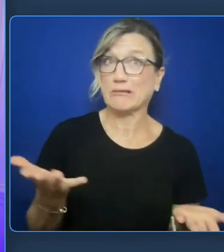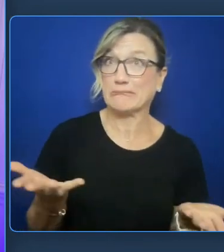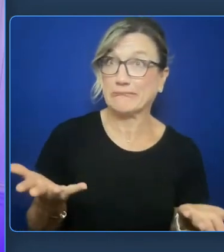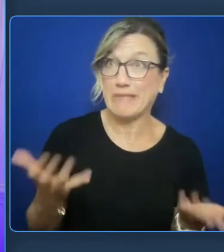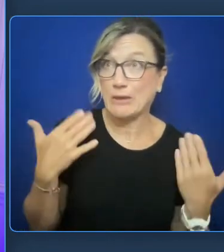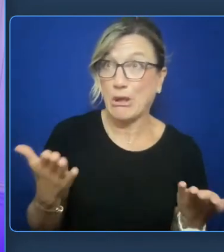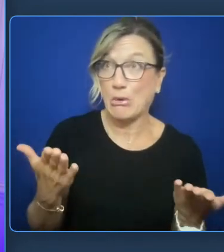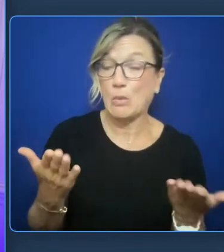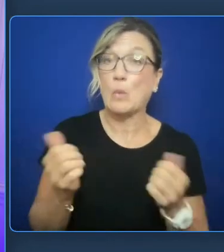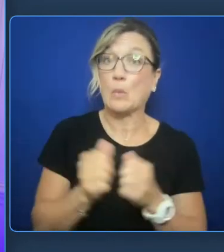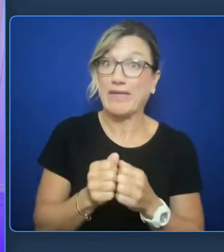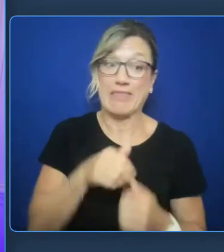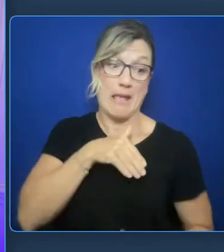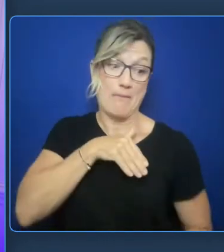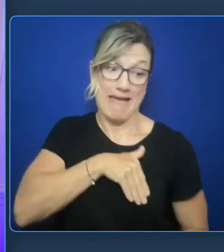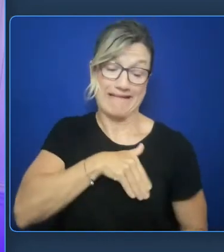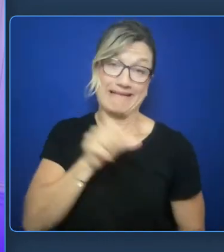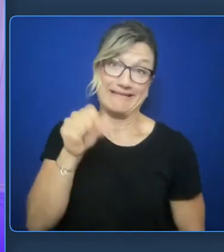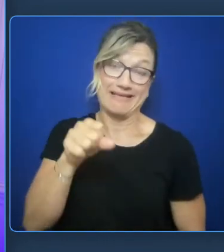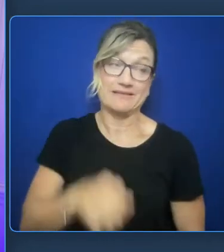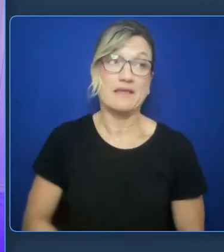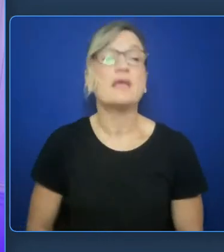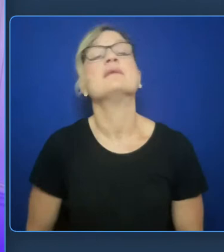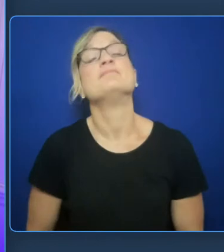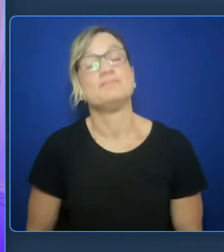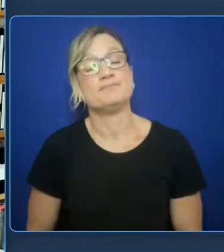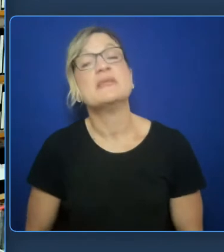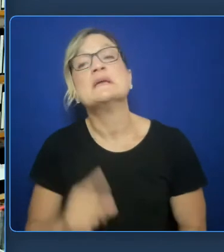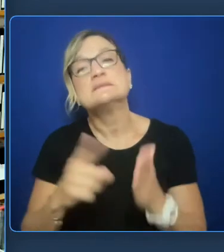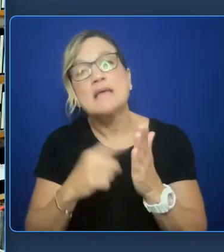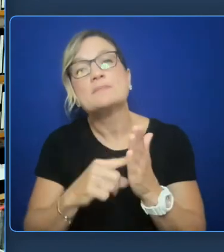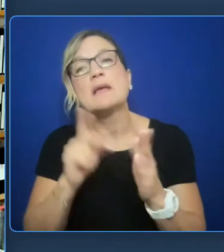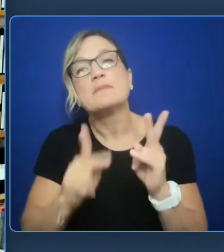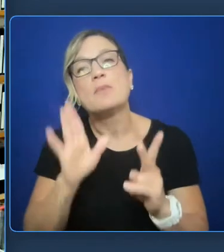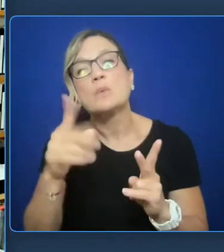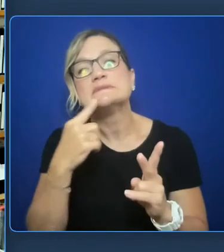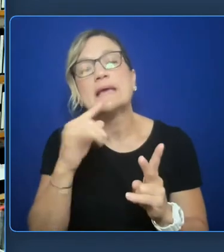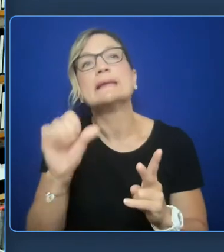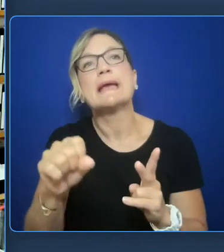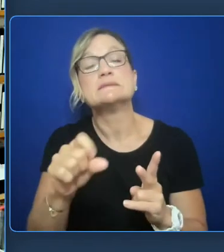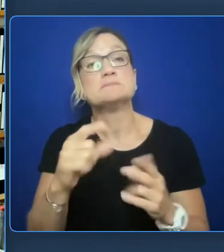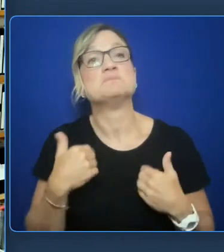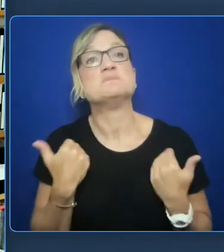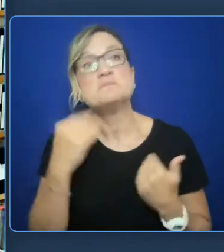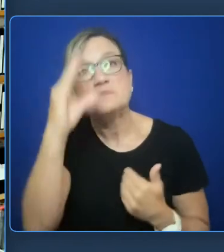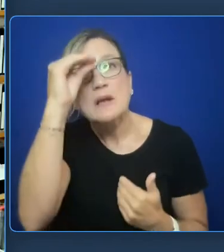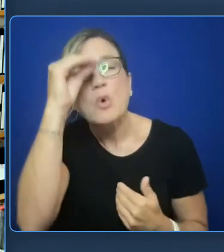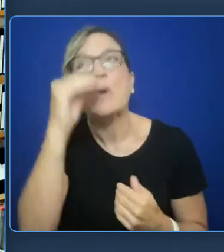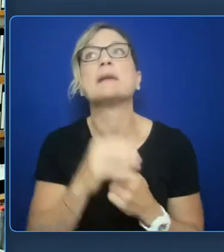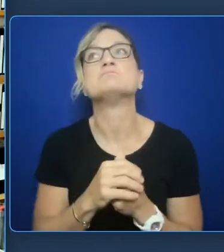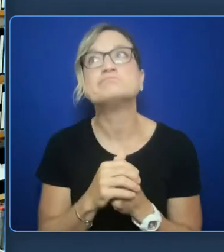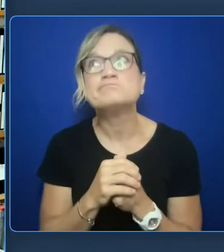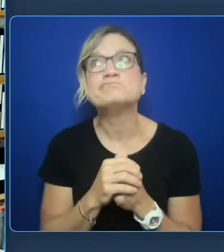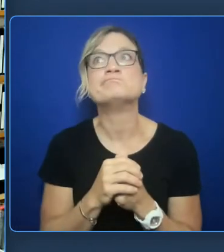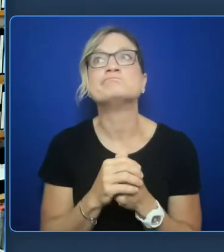something with a pocket. Sure. Well, sometimes people will say, well, he's a young boy. Very good.